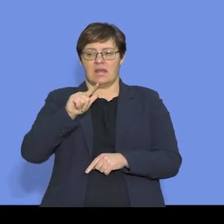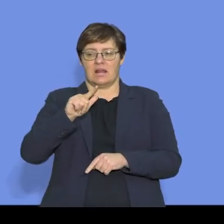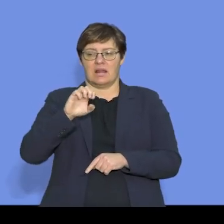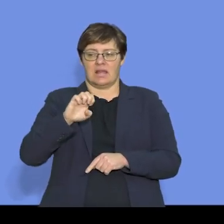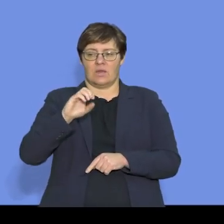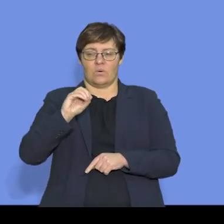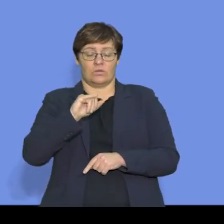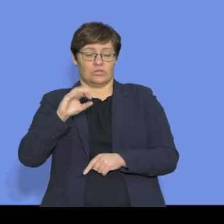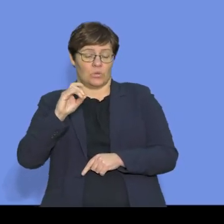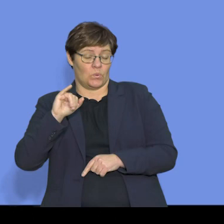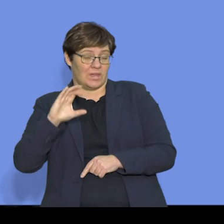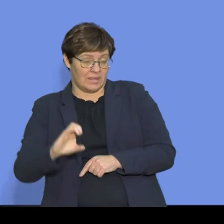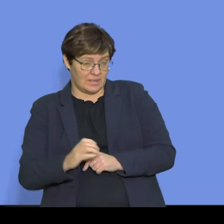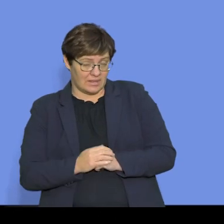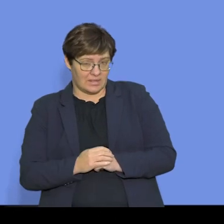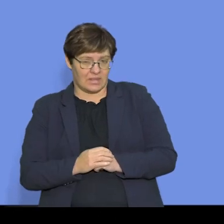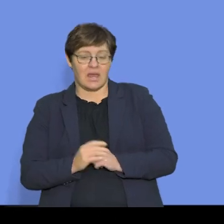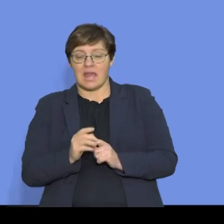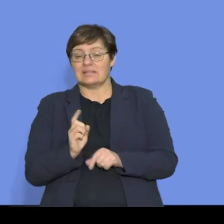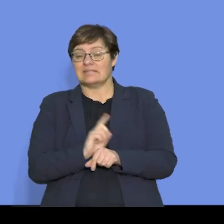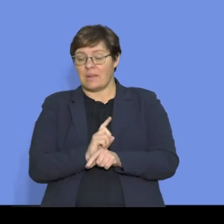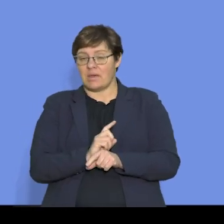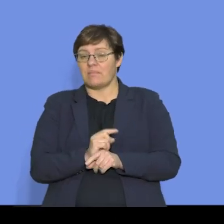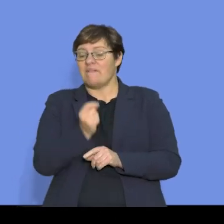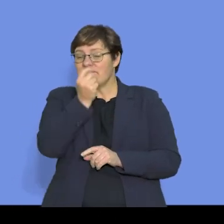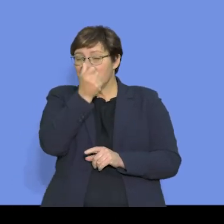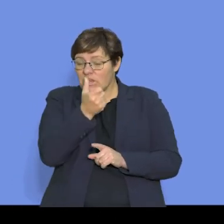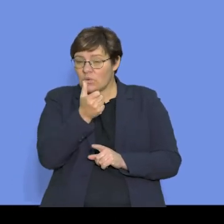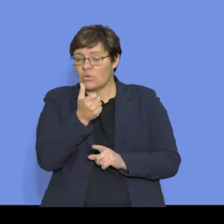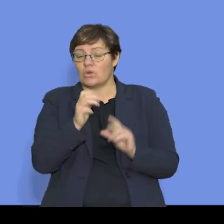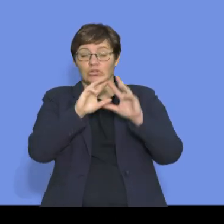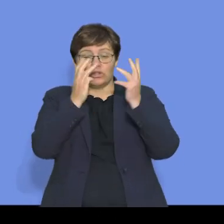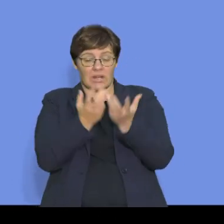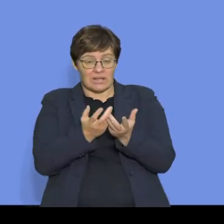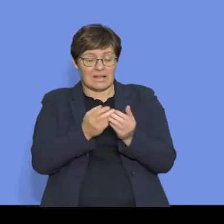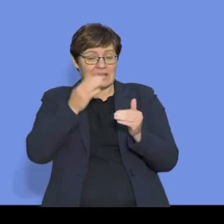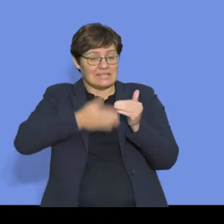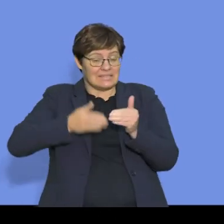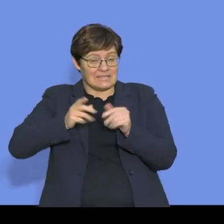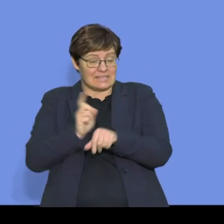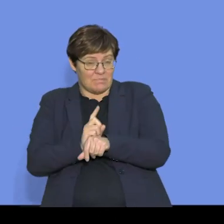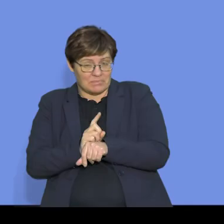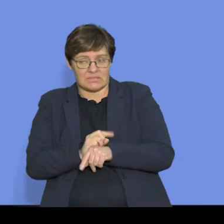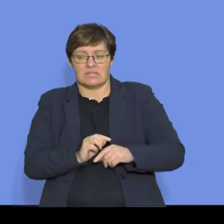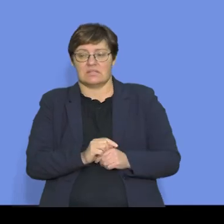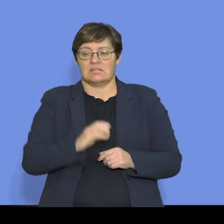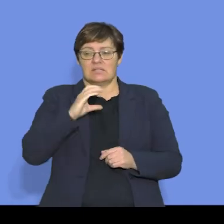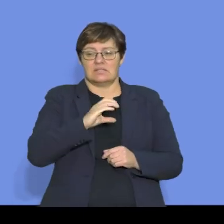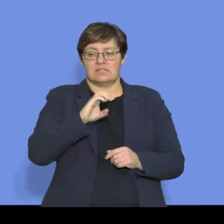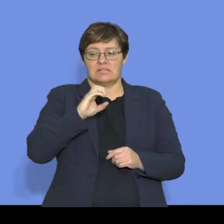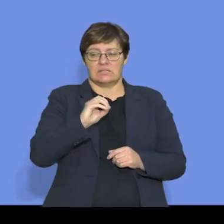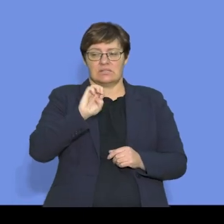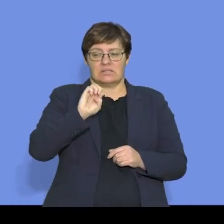the Paleozoic era. And the era with the fewest geological